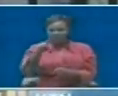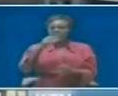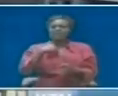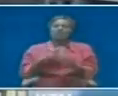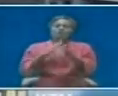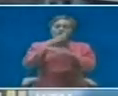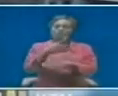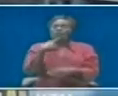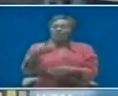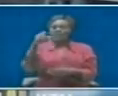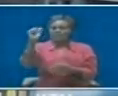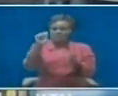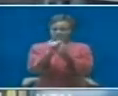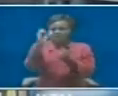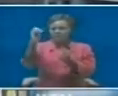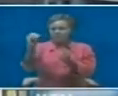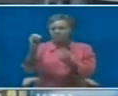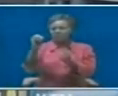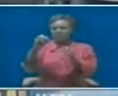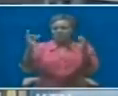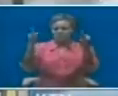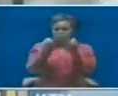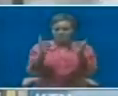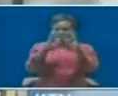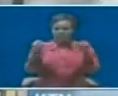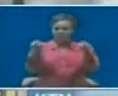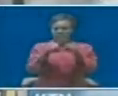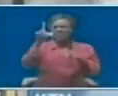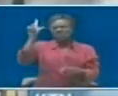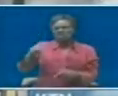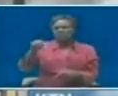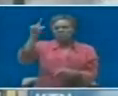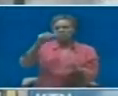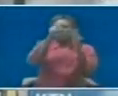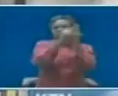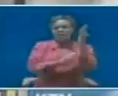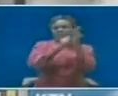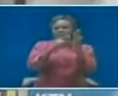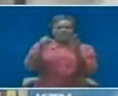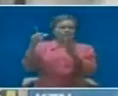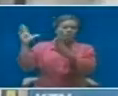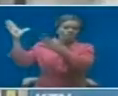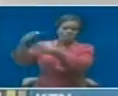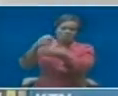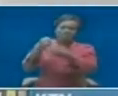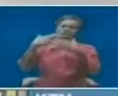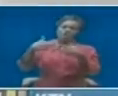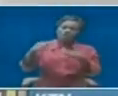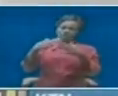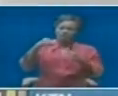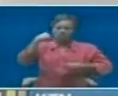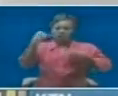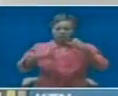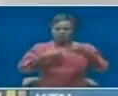over 150 million units annually. But with the influx of cheap imports over the years, Eveready has lost the stranglehold it enjoyed in its